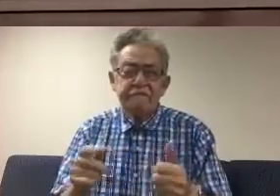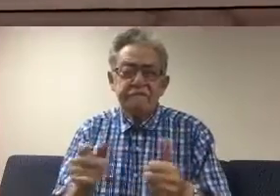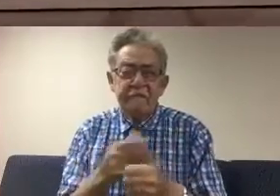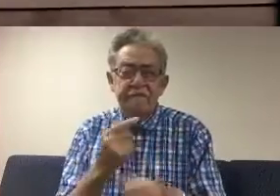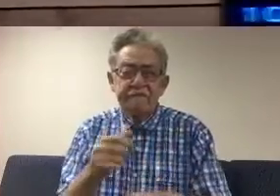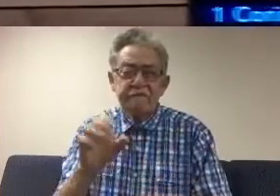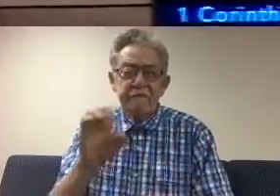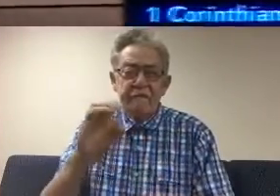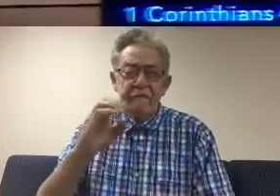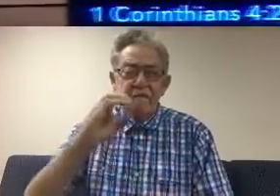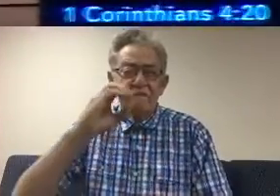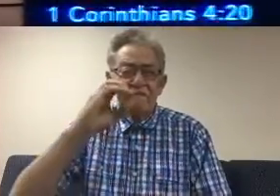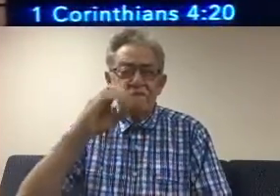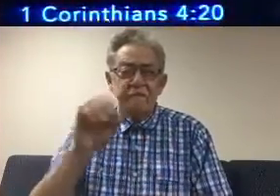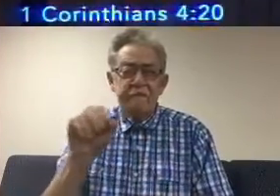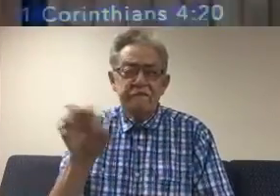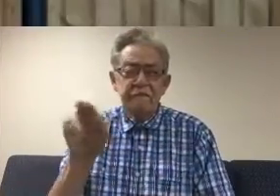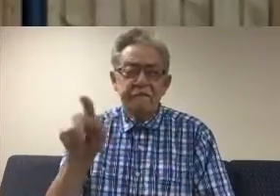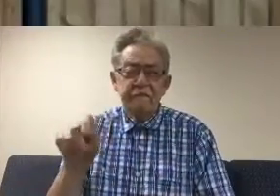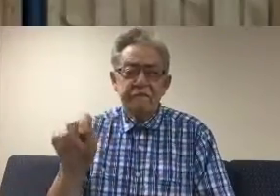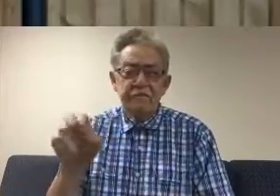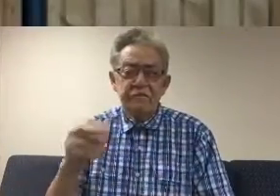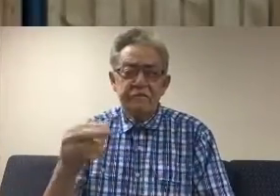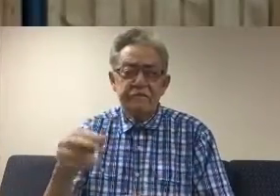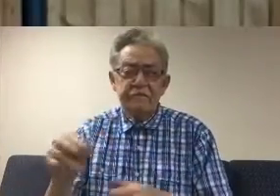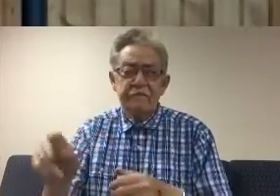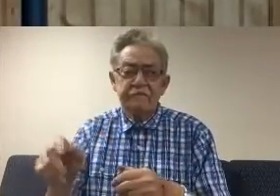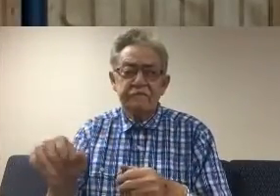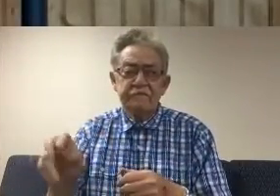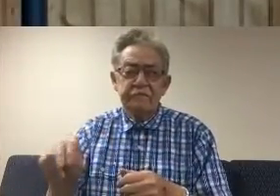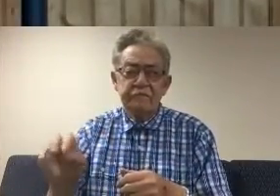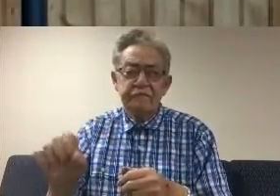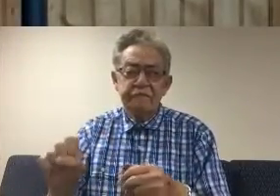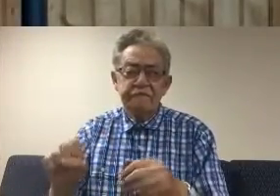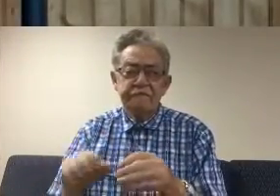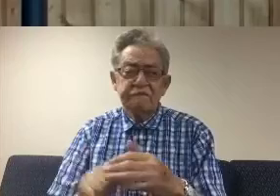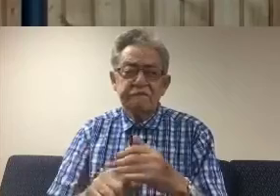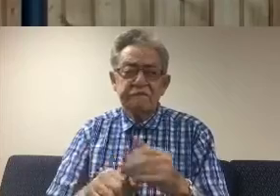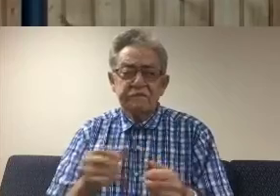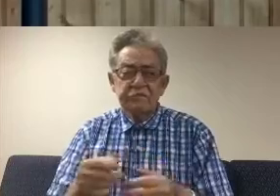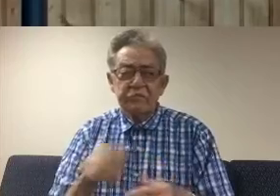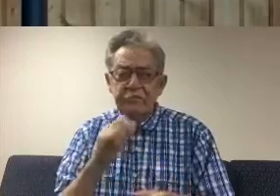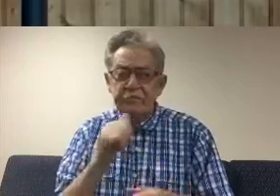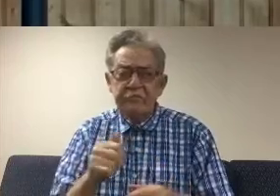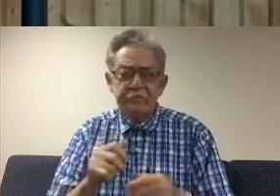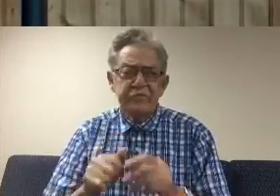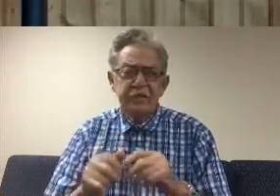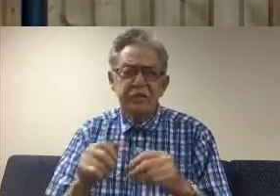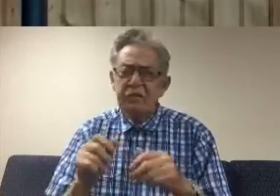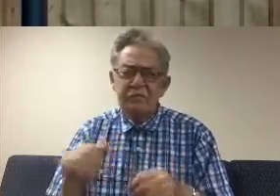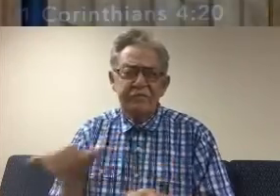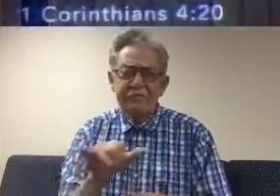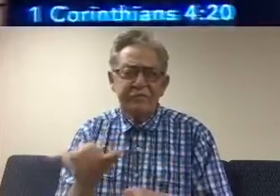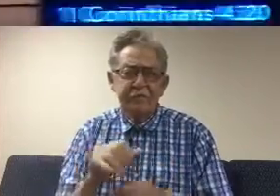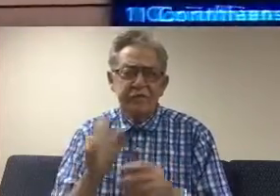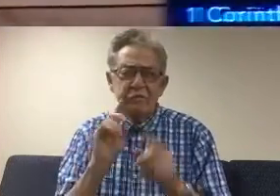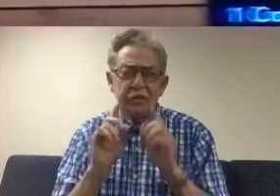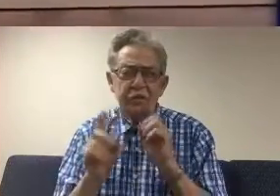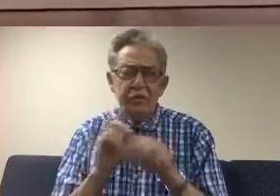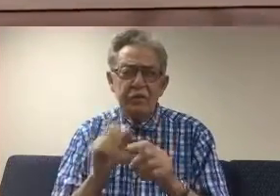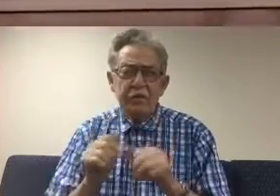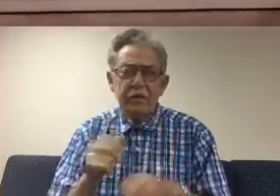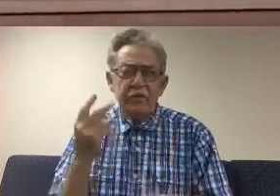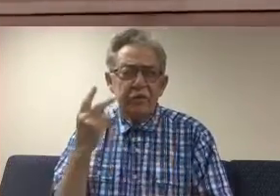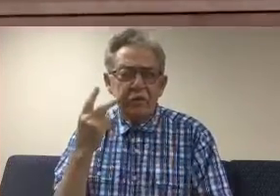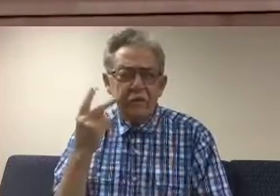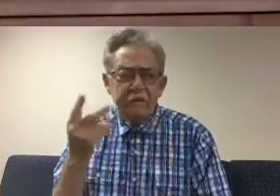Corinthians 4:20, he says, for the kingdom of God, it does not consist in talk, but in power. So I want to